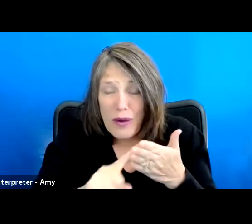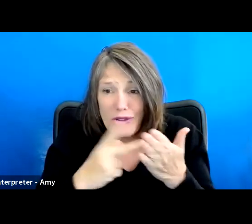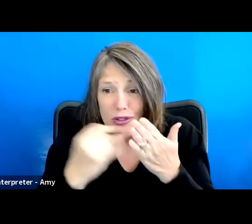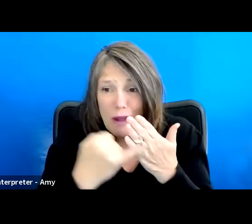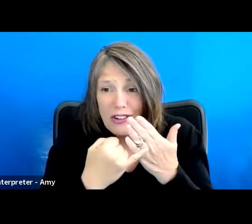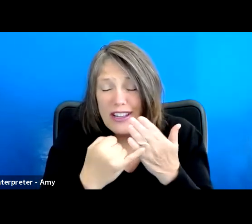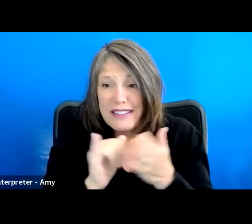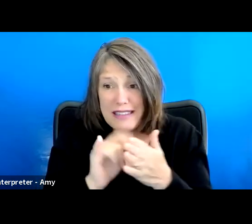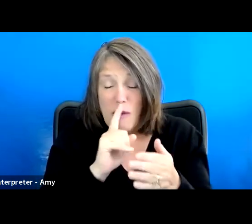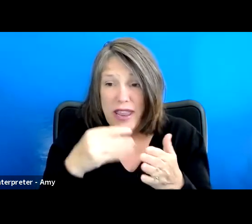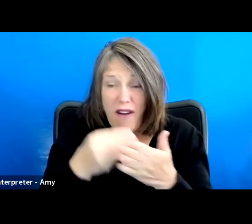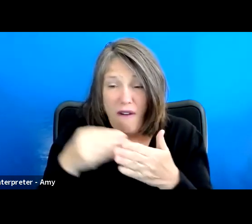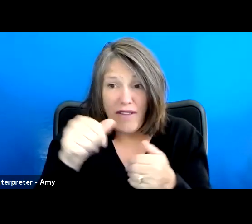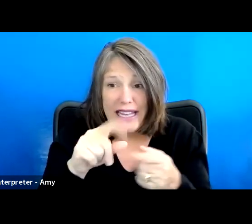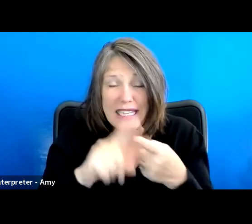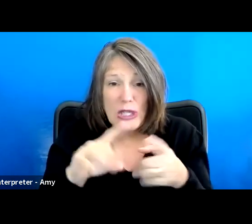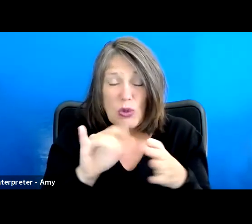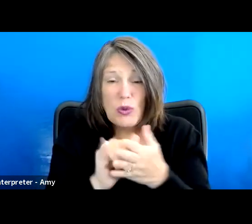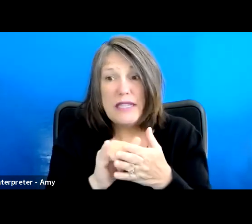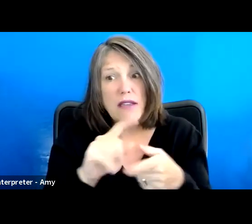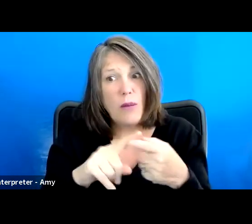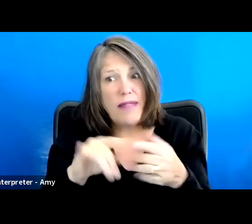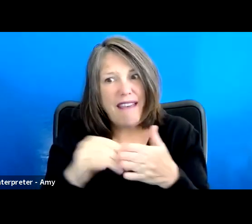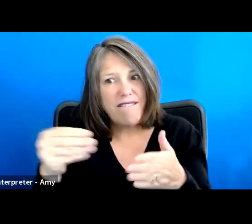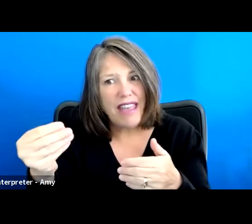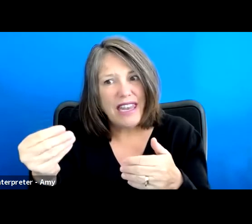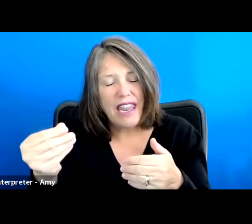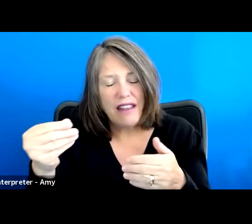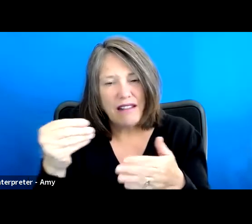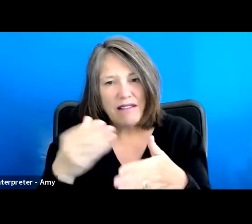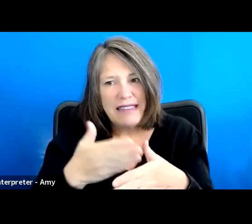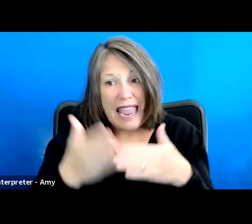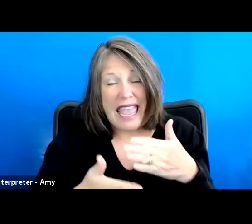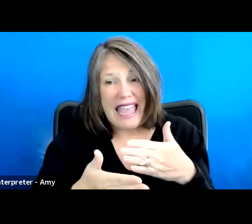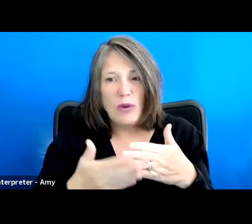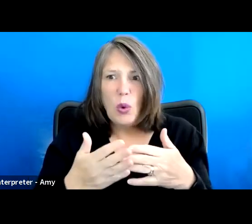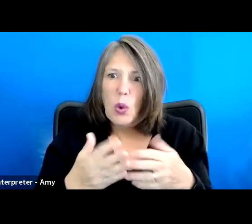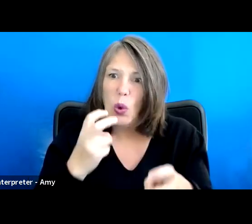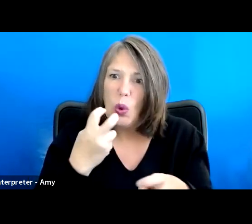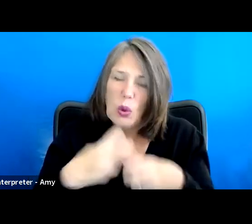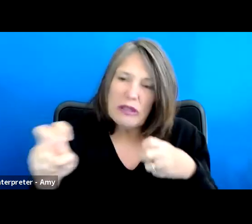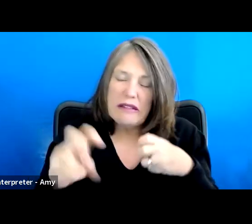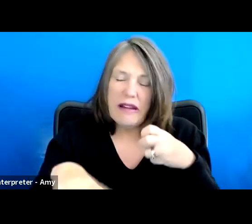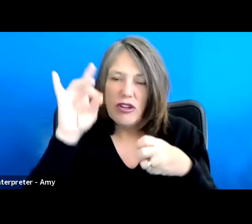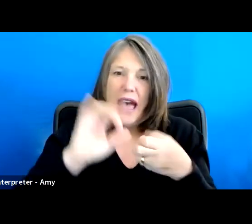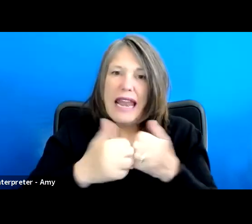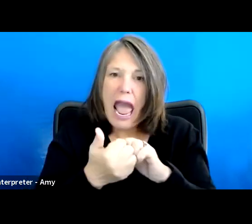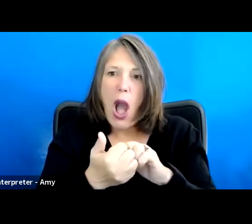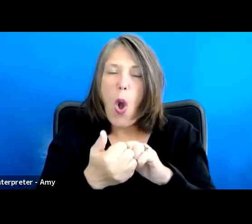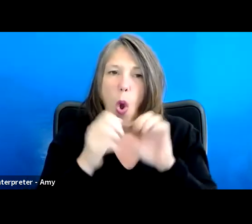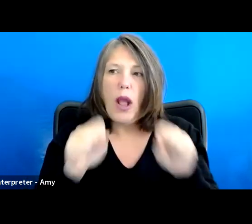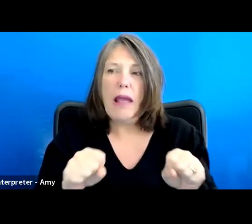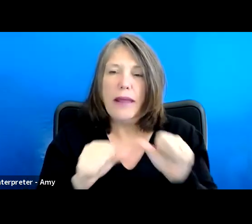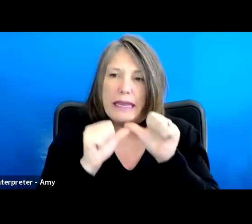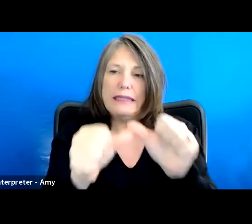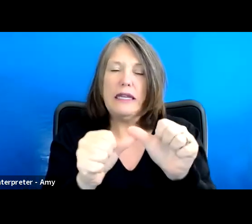that we're funded to conduct the research, but when that funding ends, it can be really hard to find how do we continue this work in the